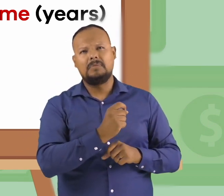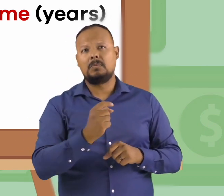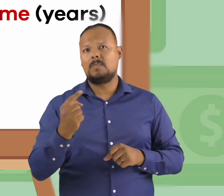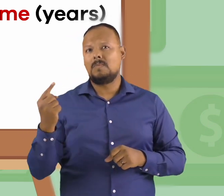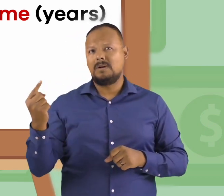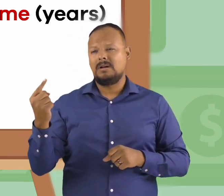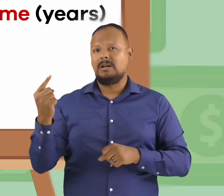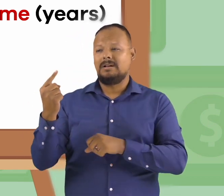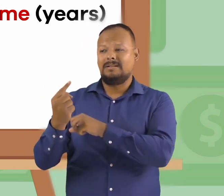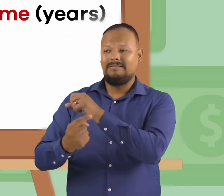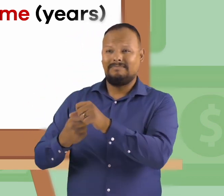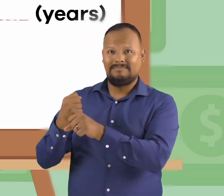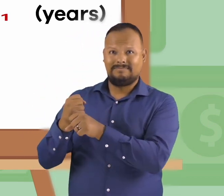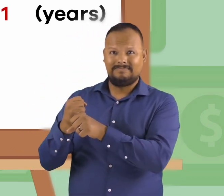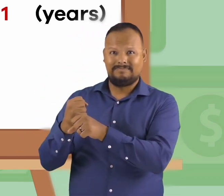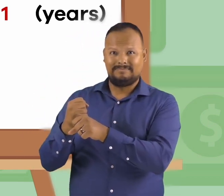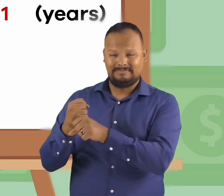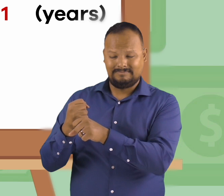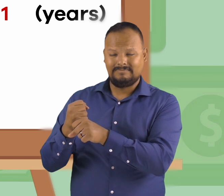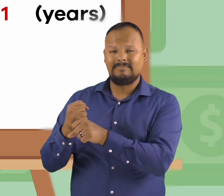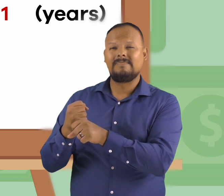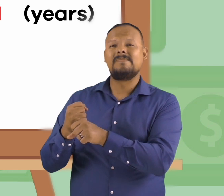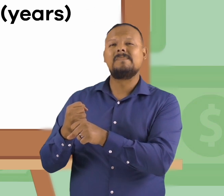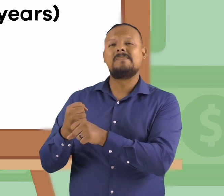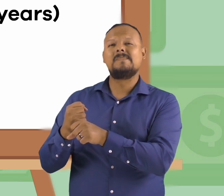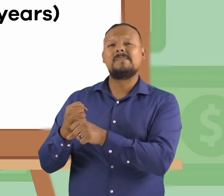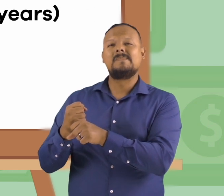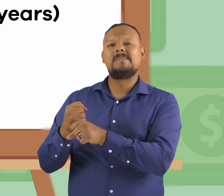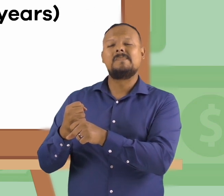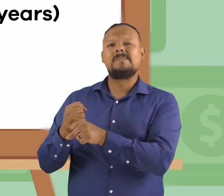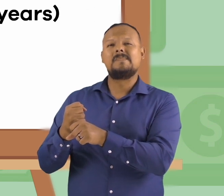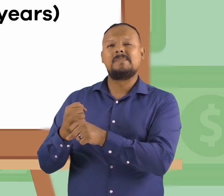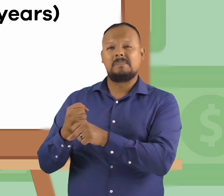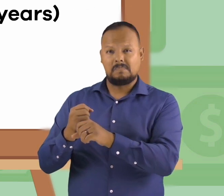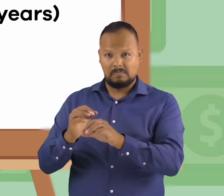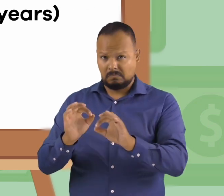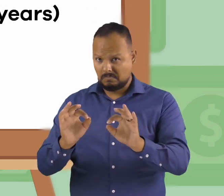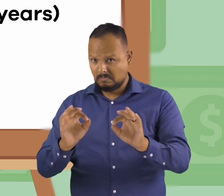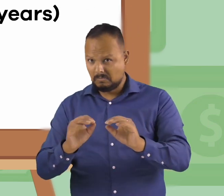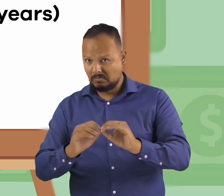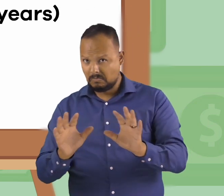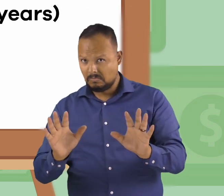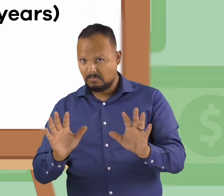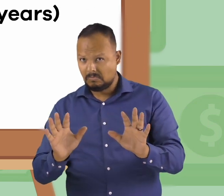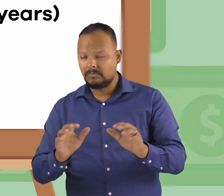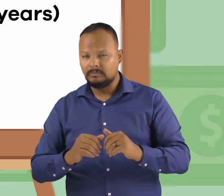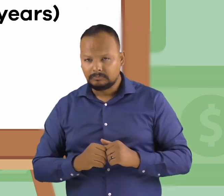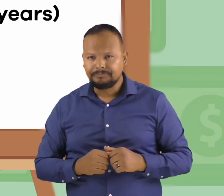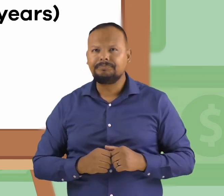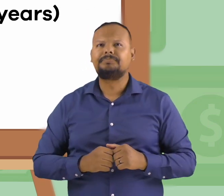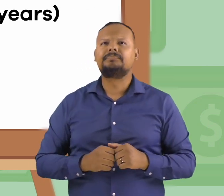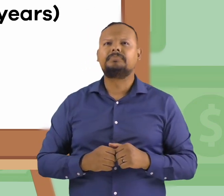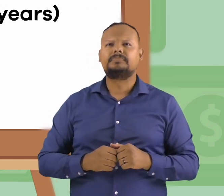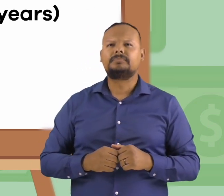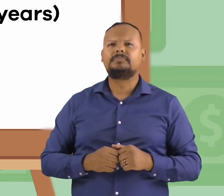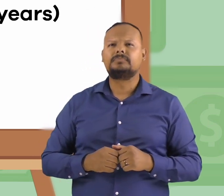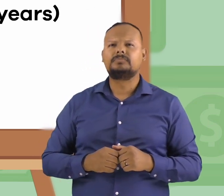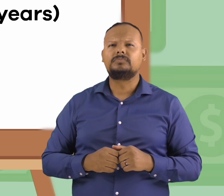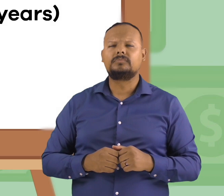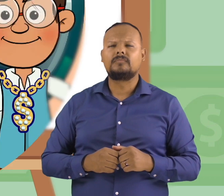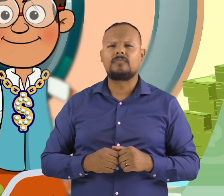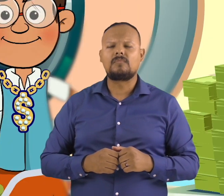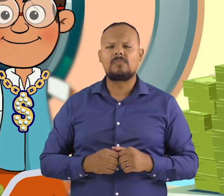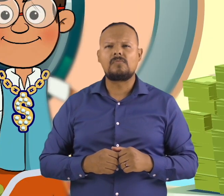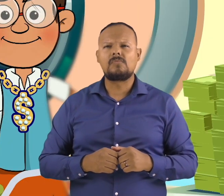So, that number would be 1 for one year. Got it? Great!